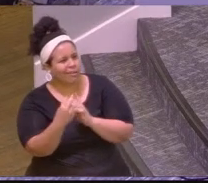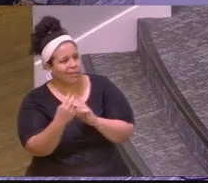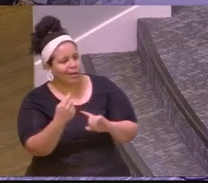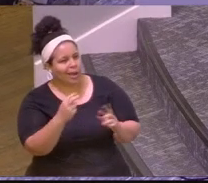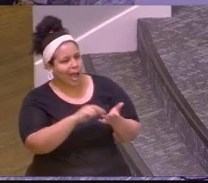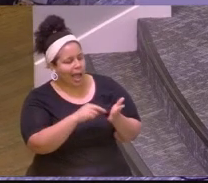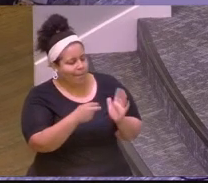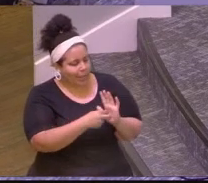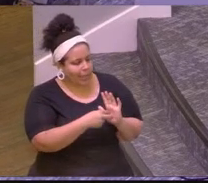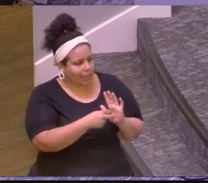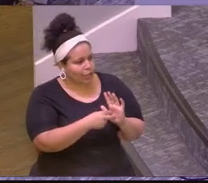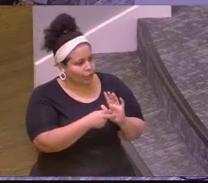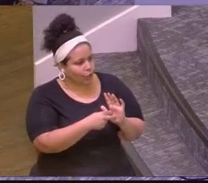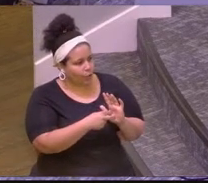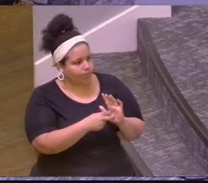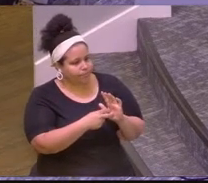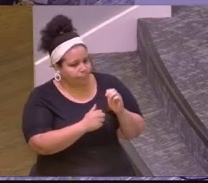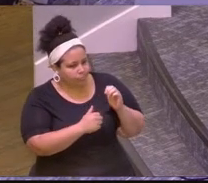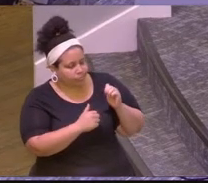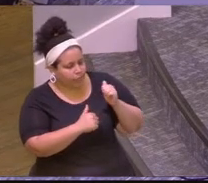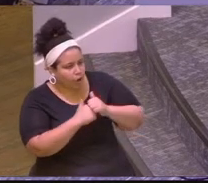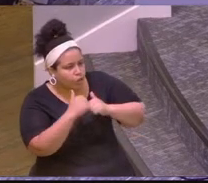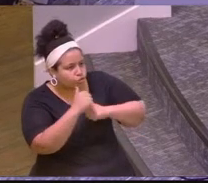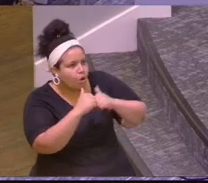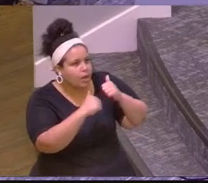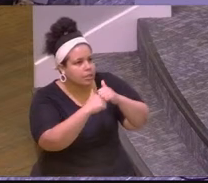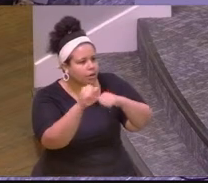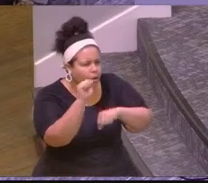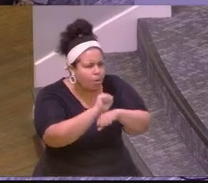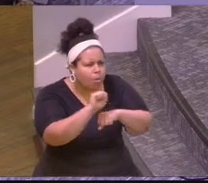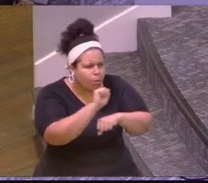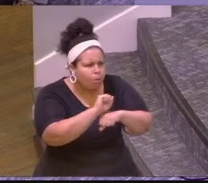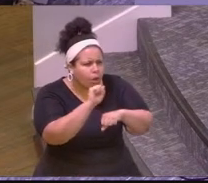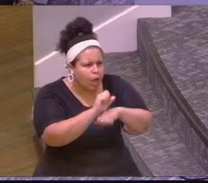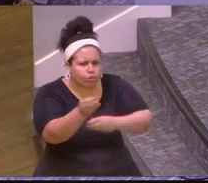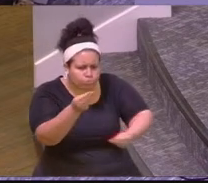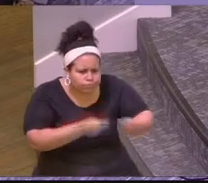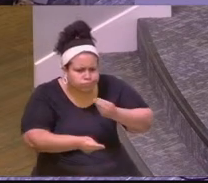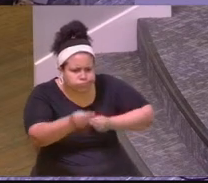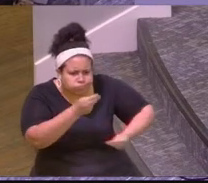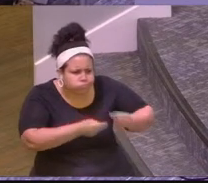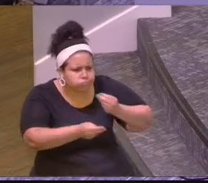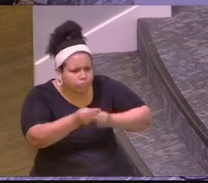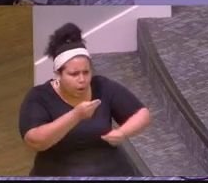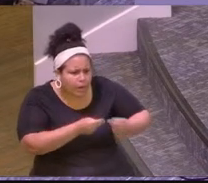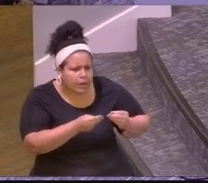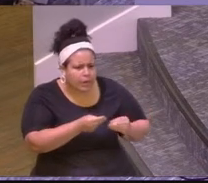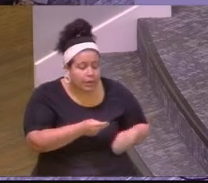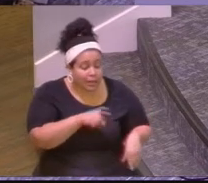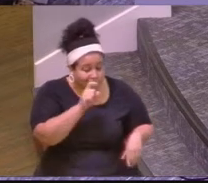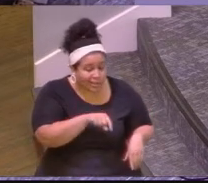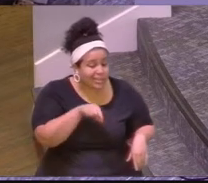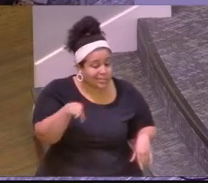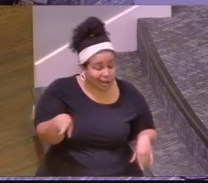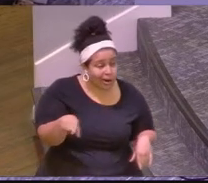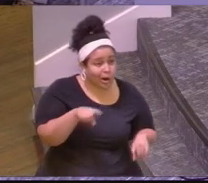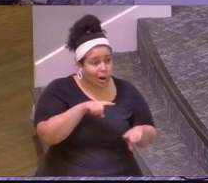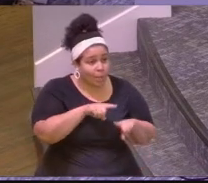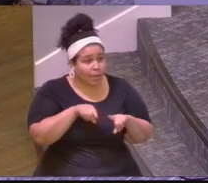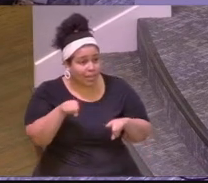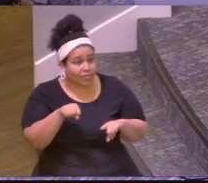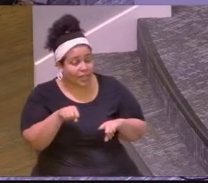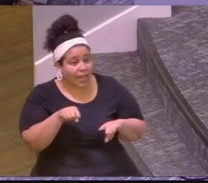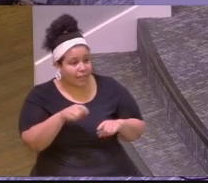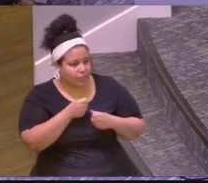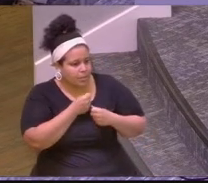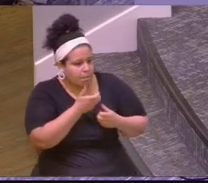trades, you know, to me the need is there. And the Career Academy's expressed interest, but it needs space. It doesn't need